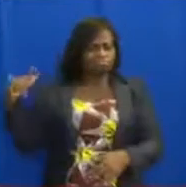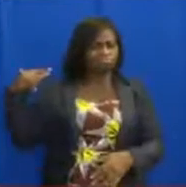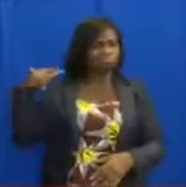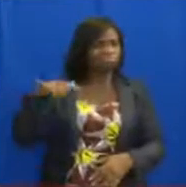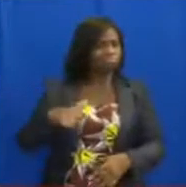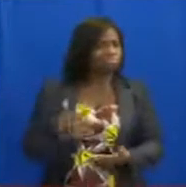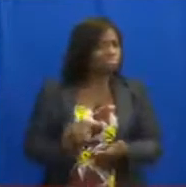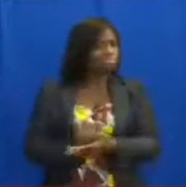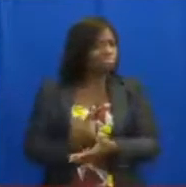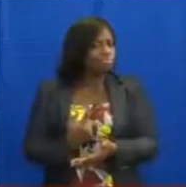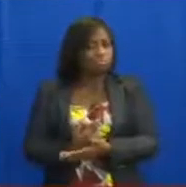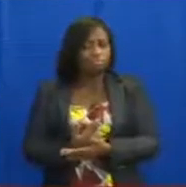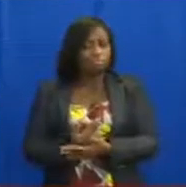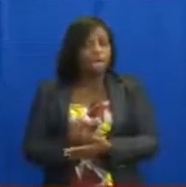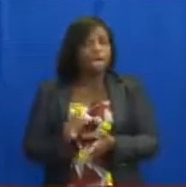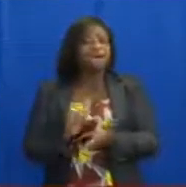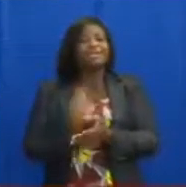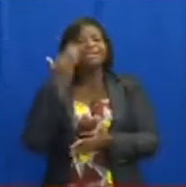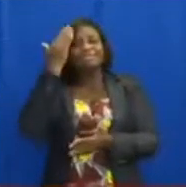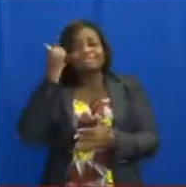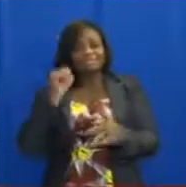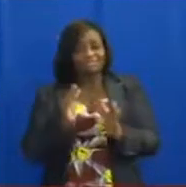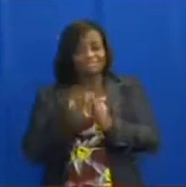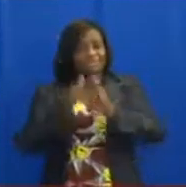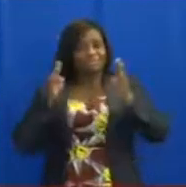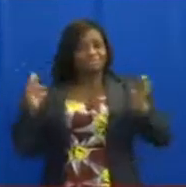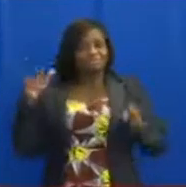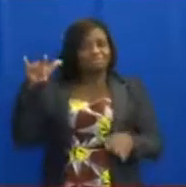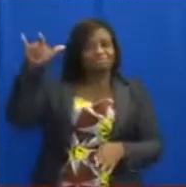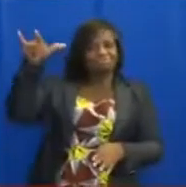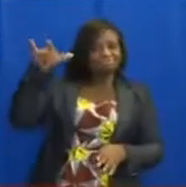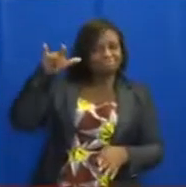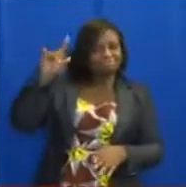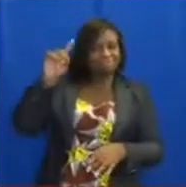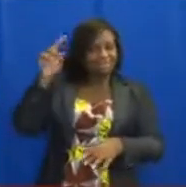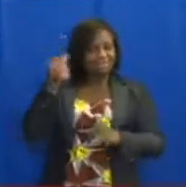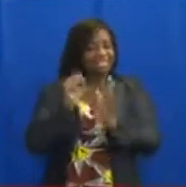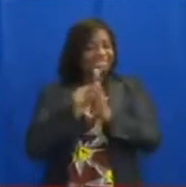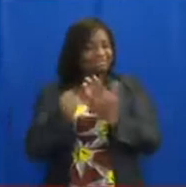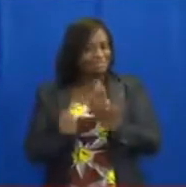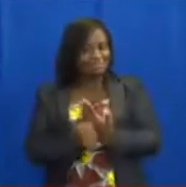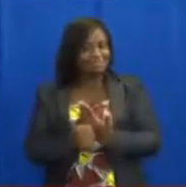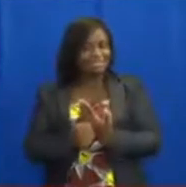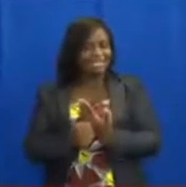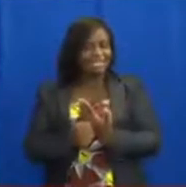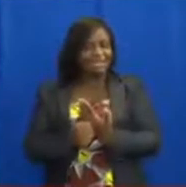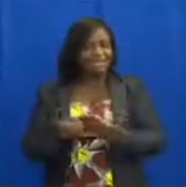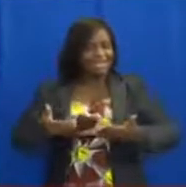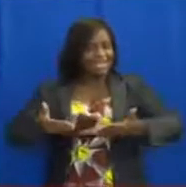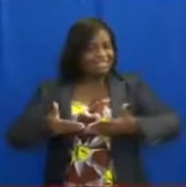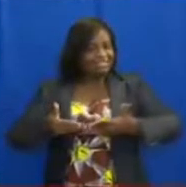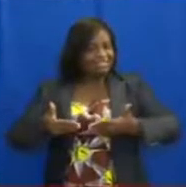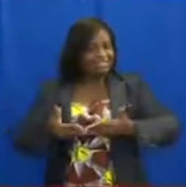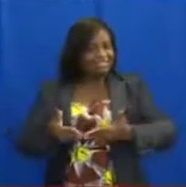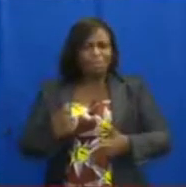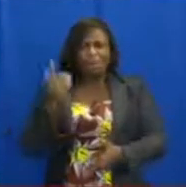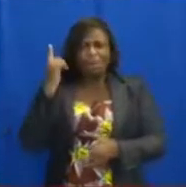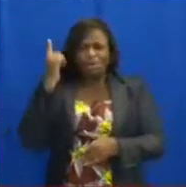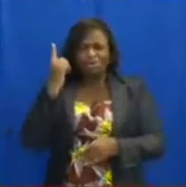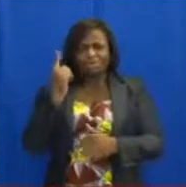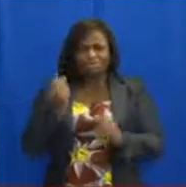into the country. That is why when we opened our international airport on 1st September, we introduced one